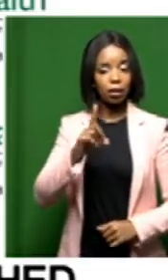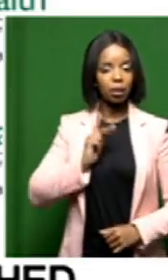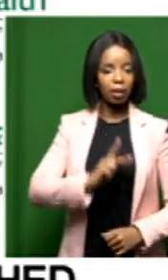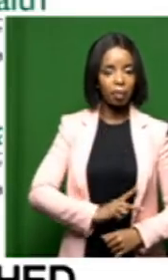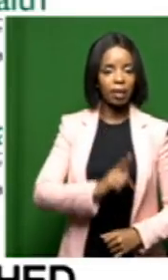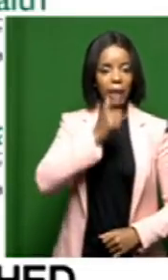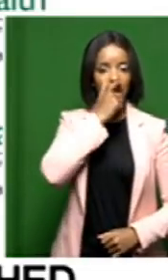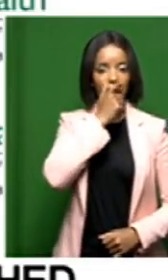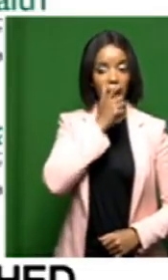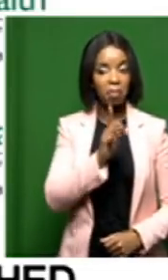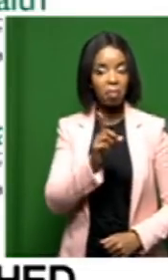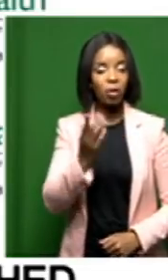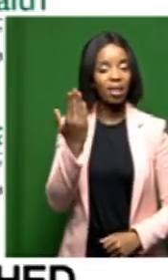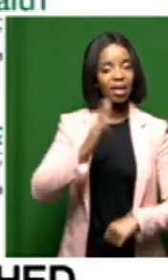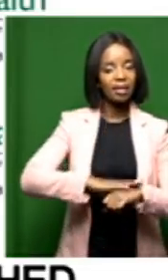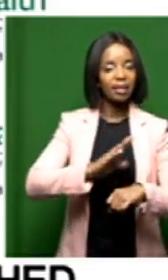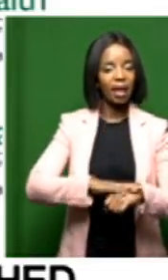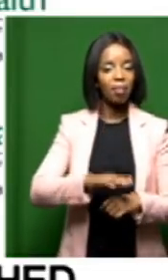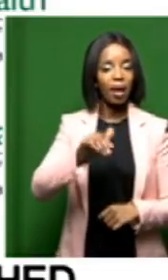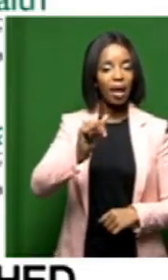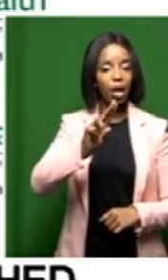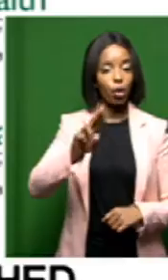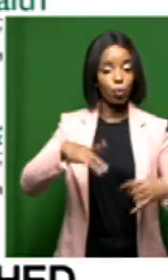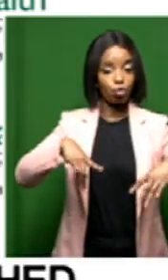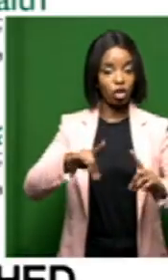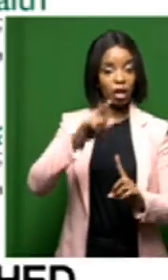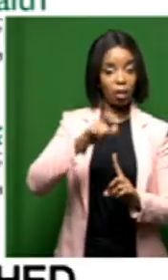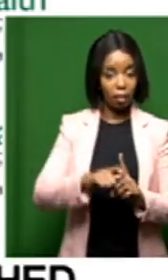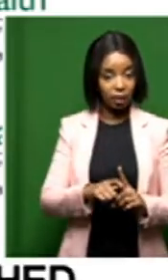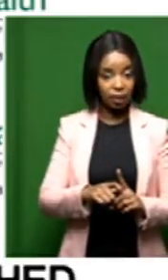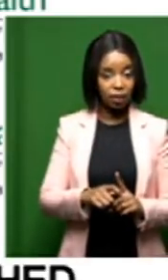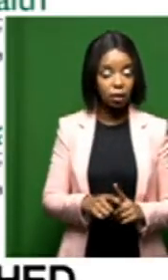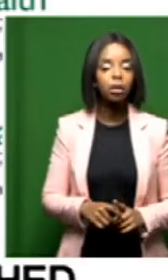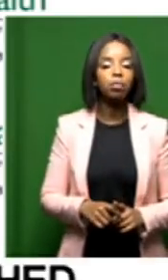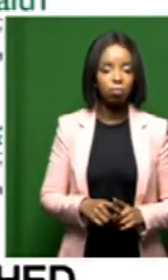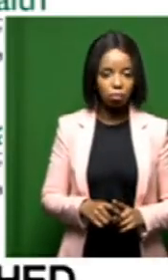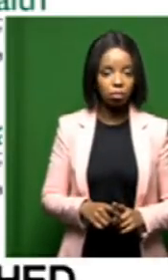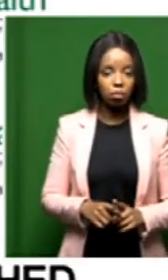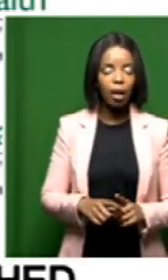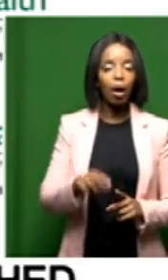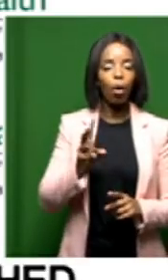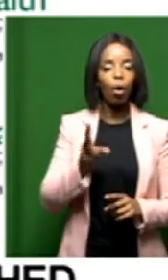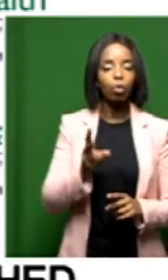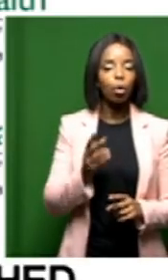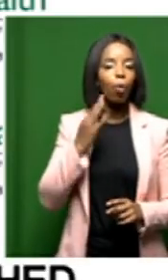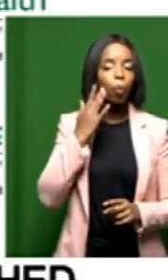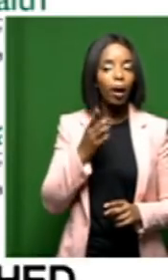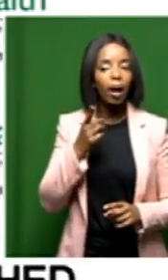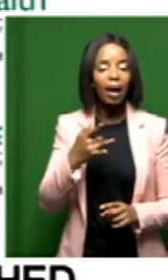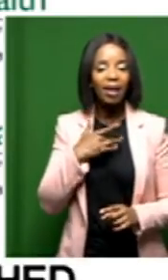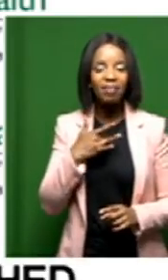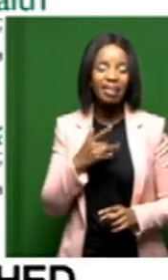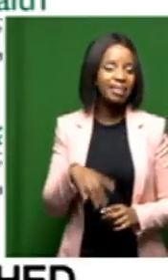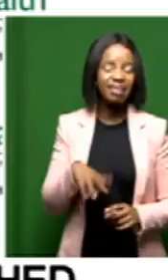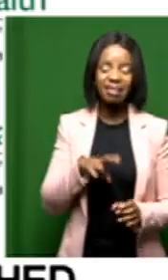also early last year when he stepped down from being the chair, the African Union asked him to continue